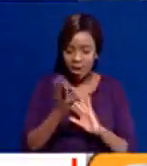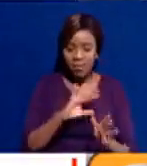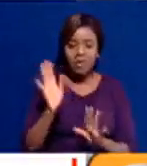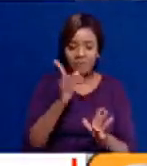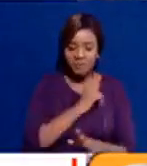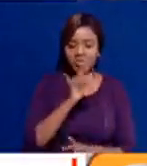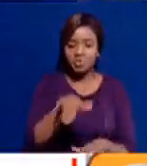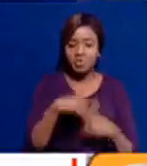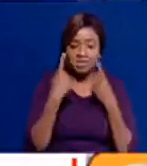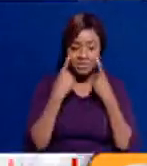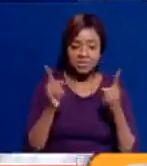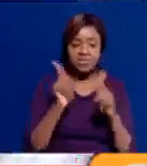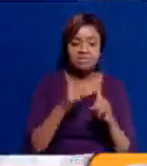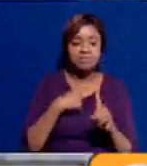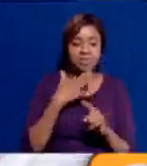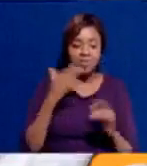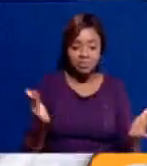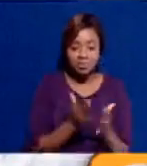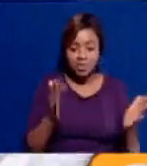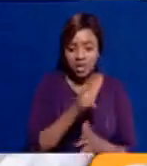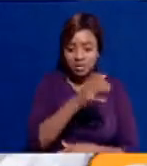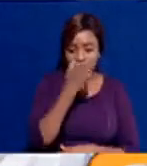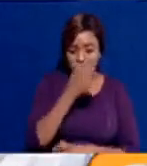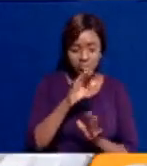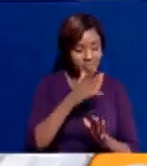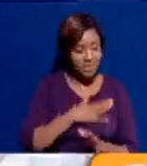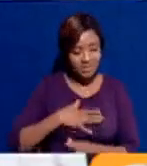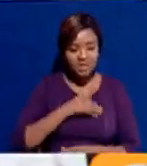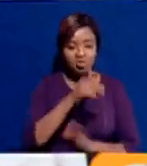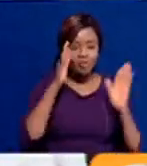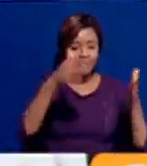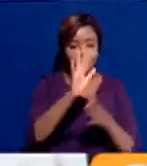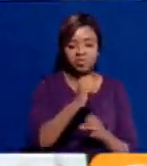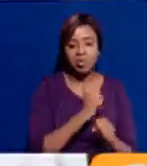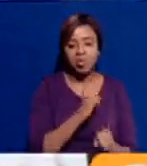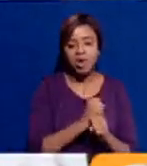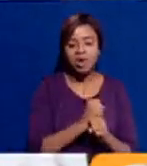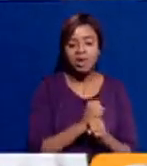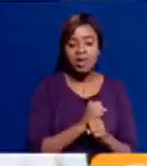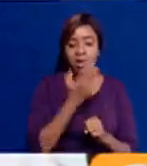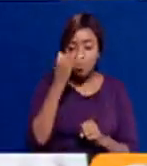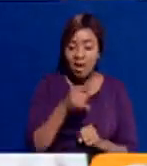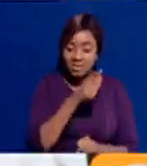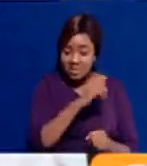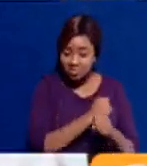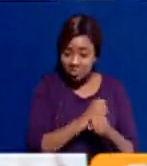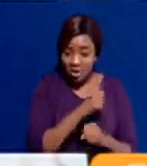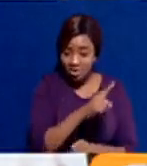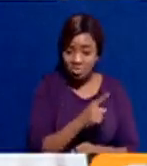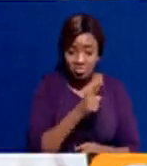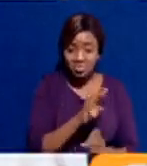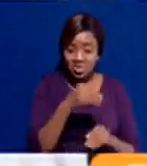Na mimi, President, I want to encourage you. Ujifangie kazi yako. Hii kazi yako, Rais, uziwachie mtu,